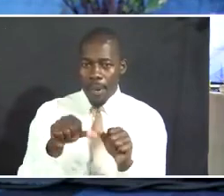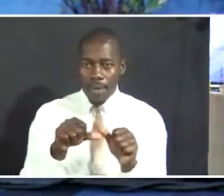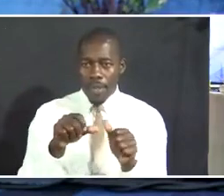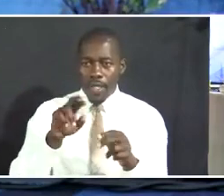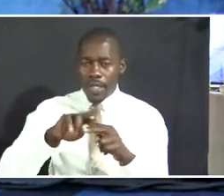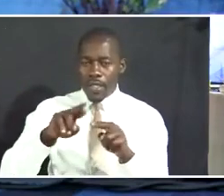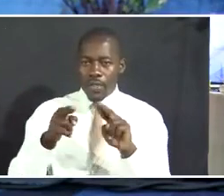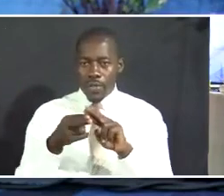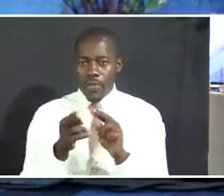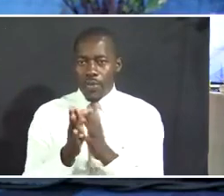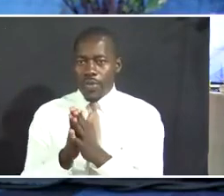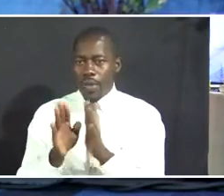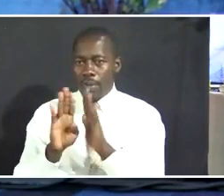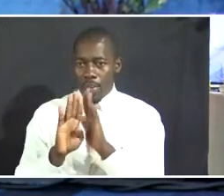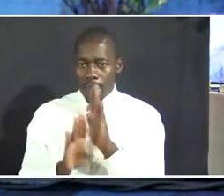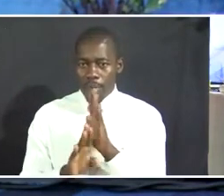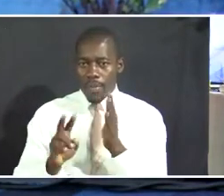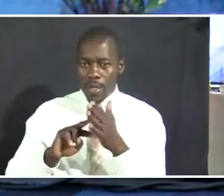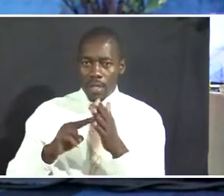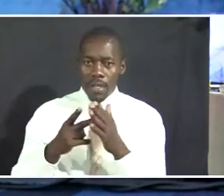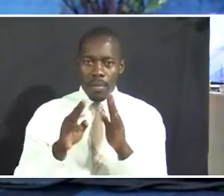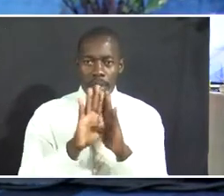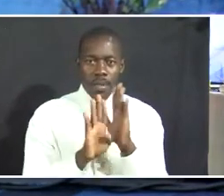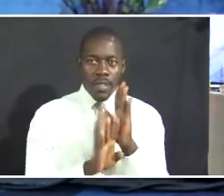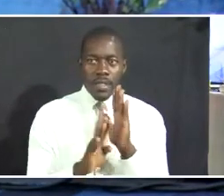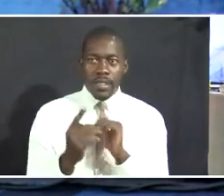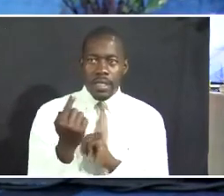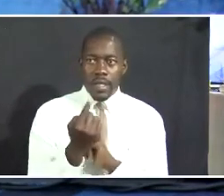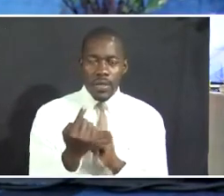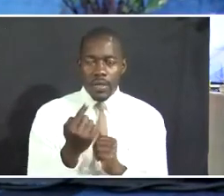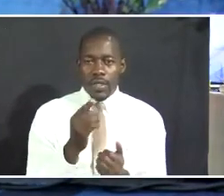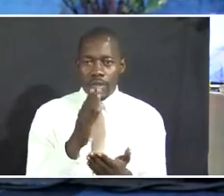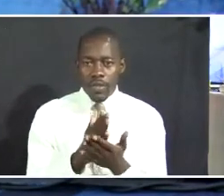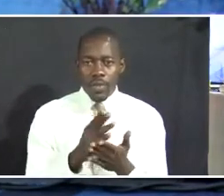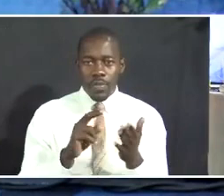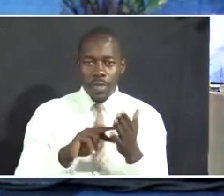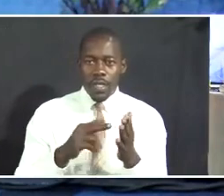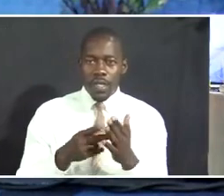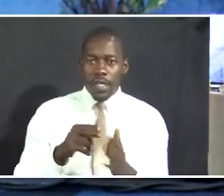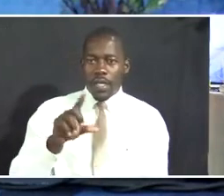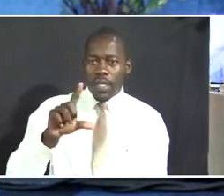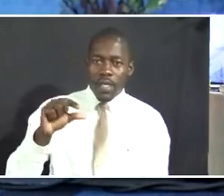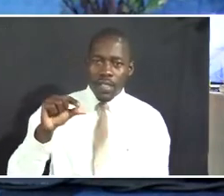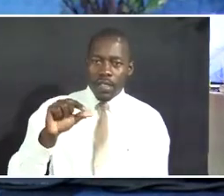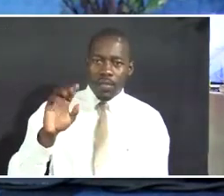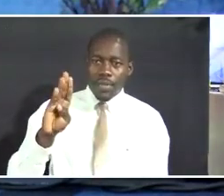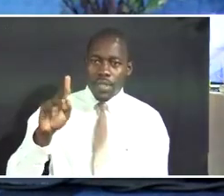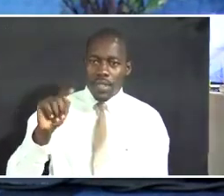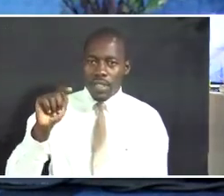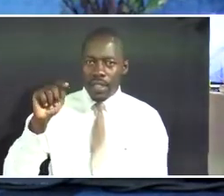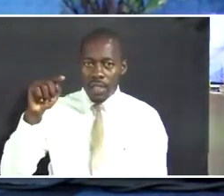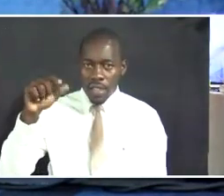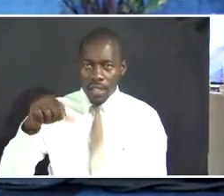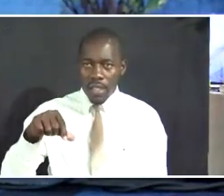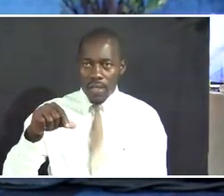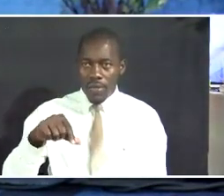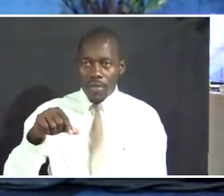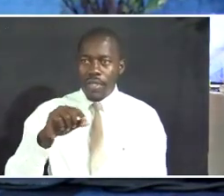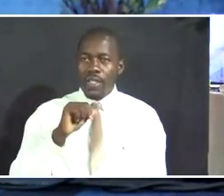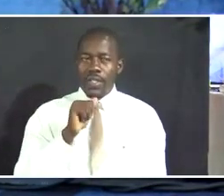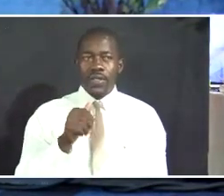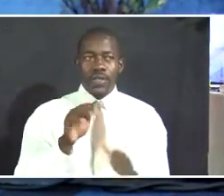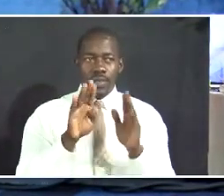Bible, then the Bible has the truth. And therefore, these things of LGBTQT and plus that is coming is not